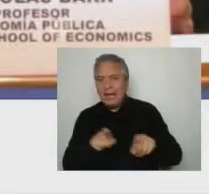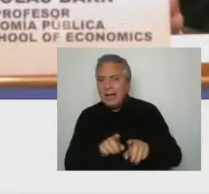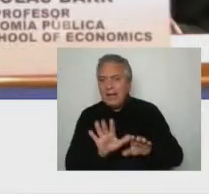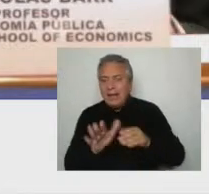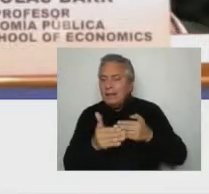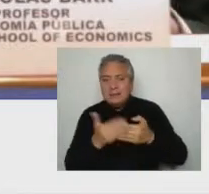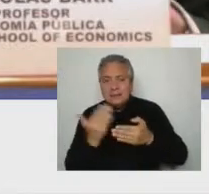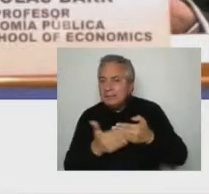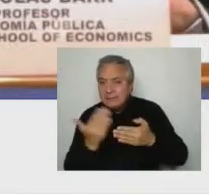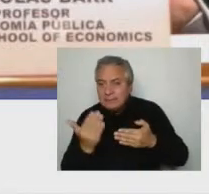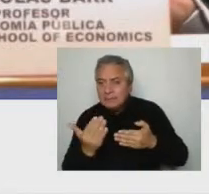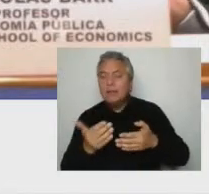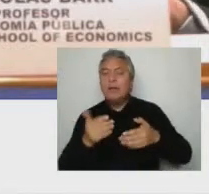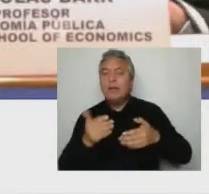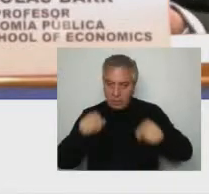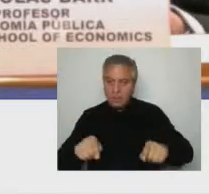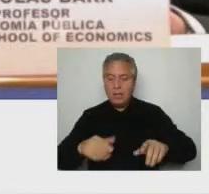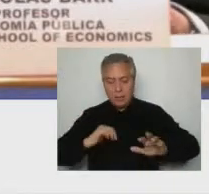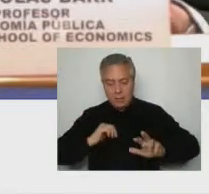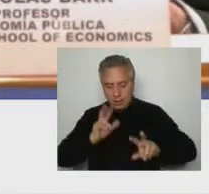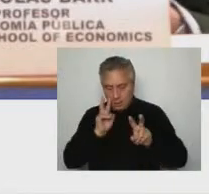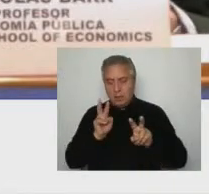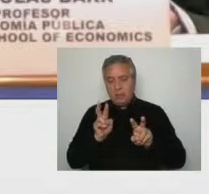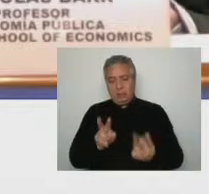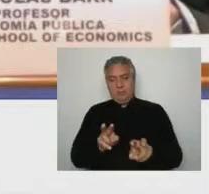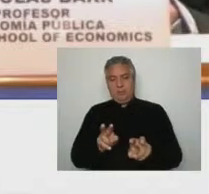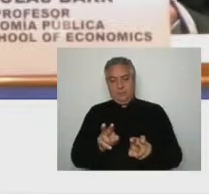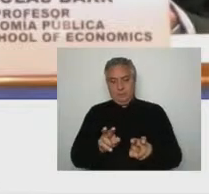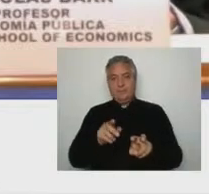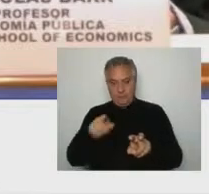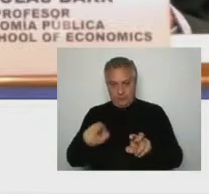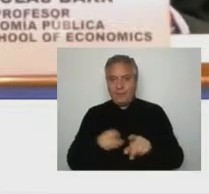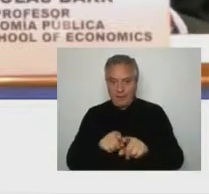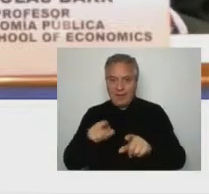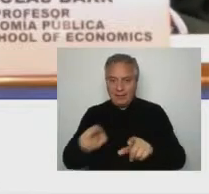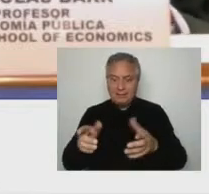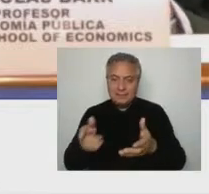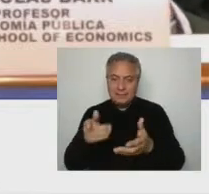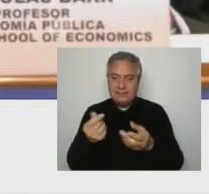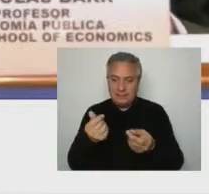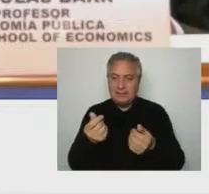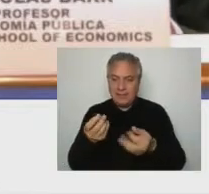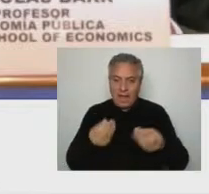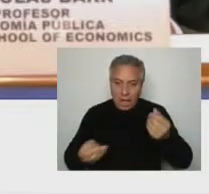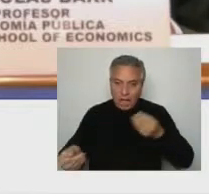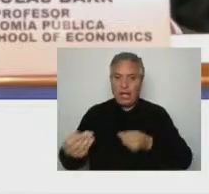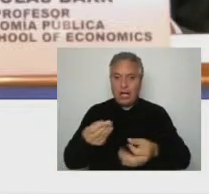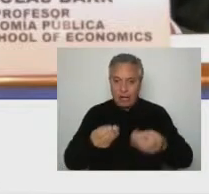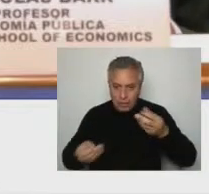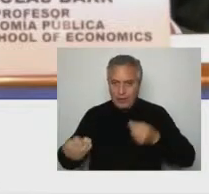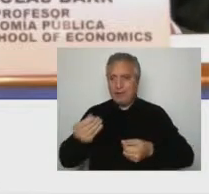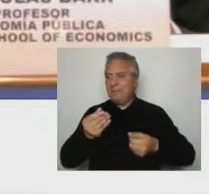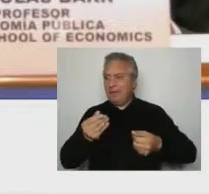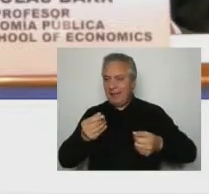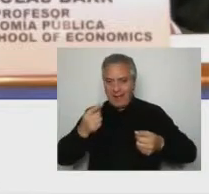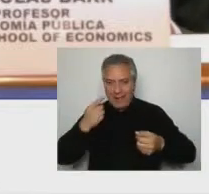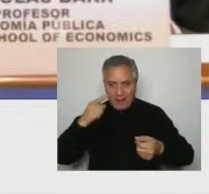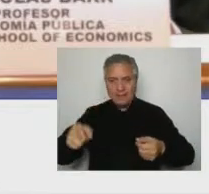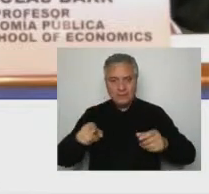the economic equivalence of friction in engineering and gravity in physical